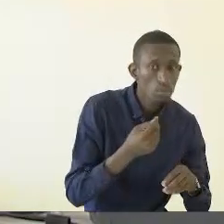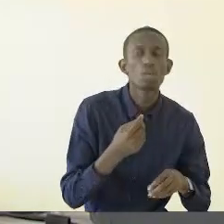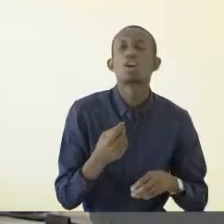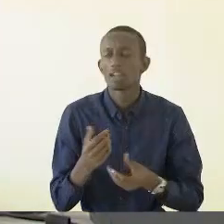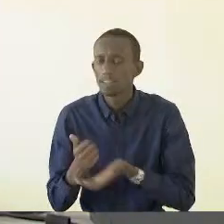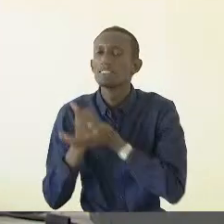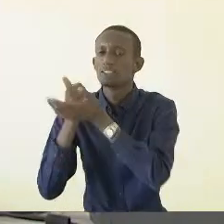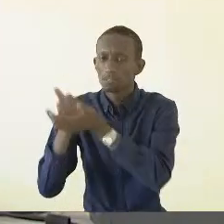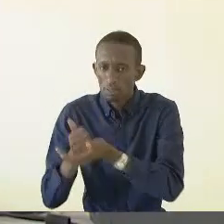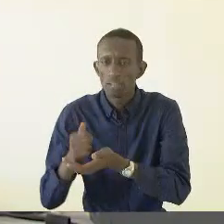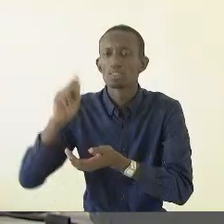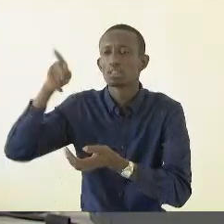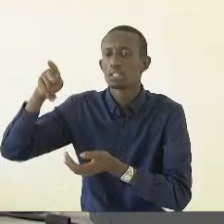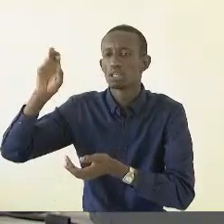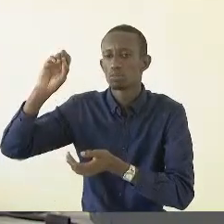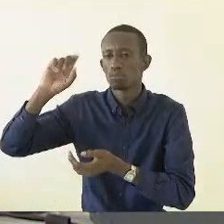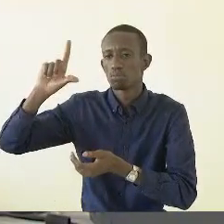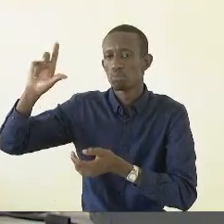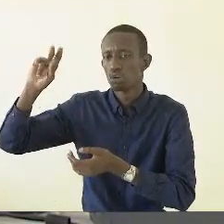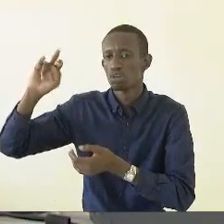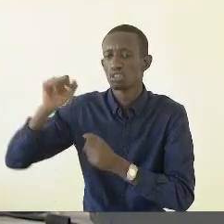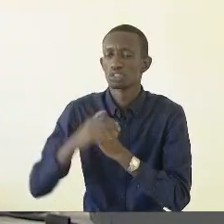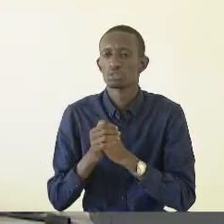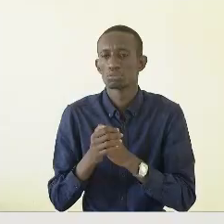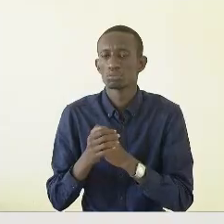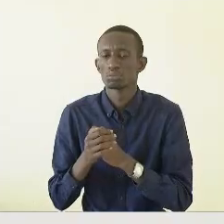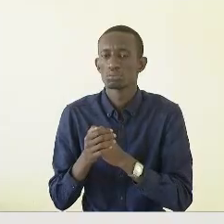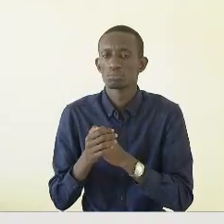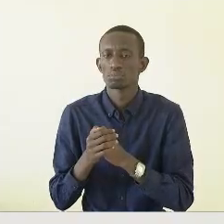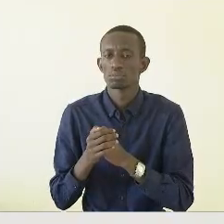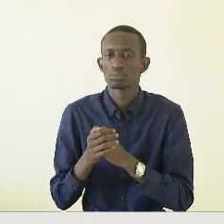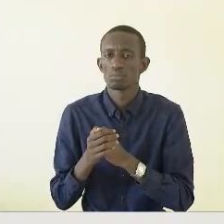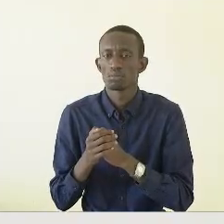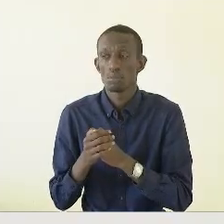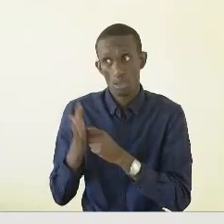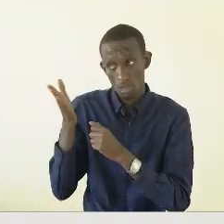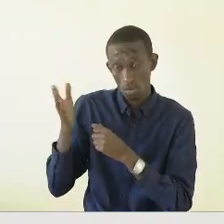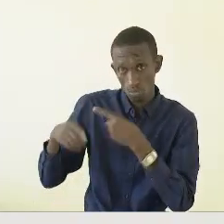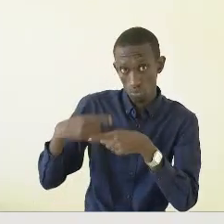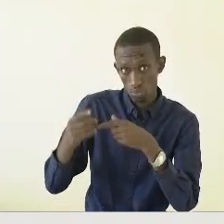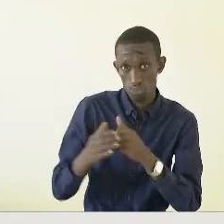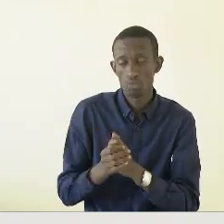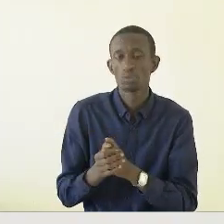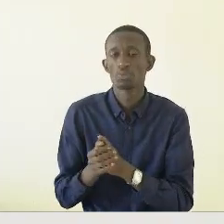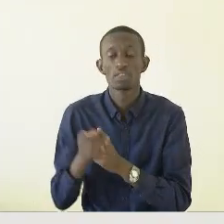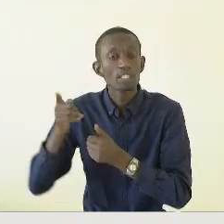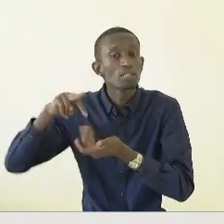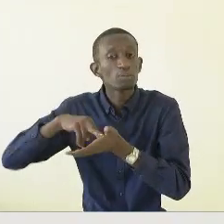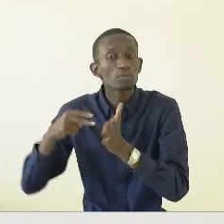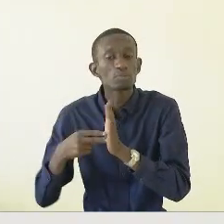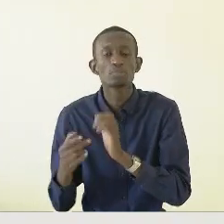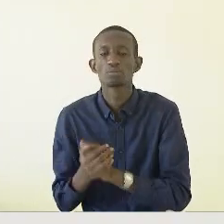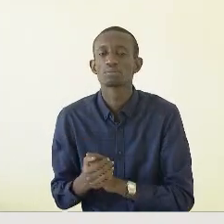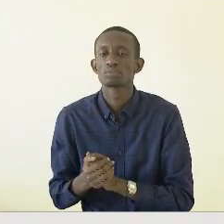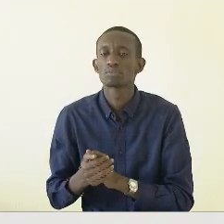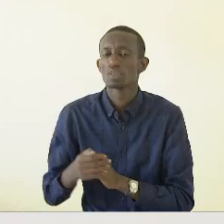this pollination is very important because in that process, when pollen are stuck on the stigma, that means pollen grains